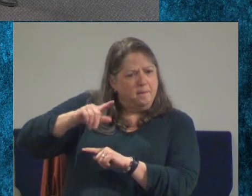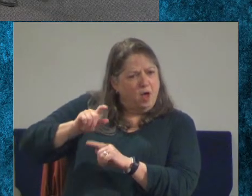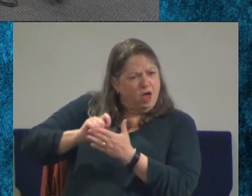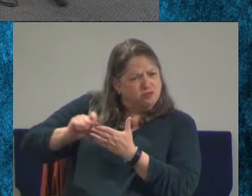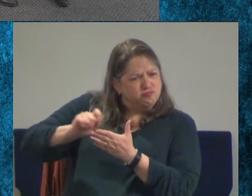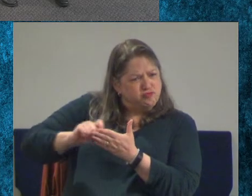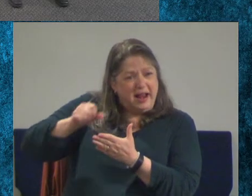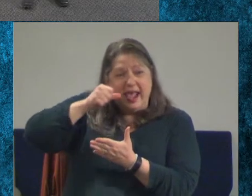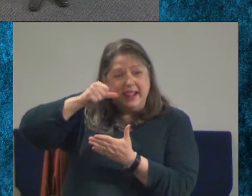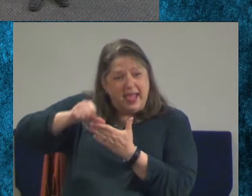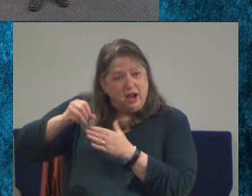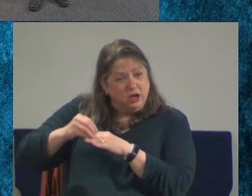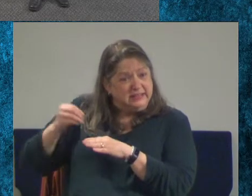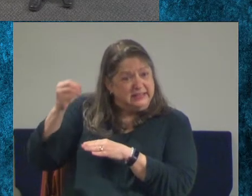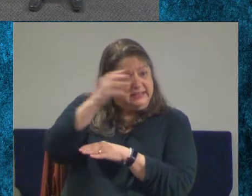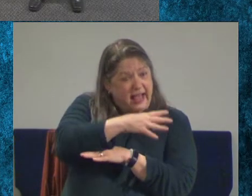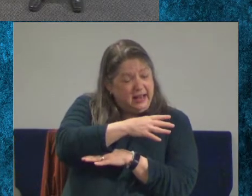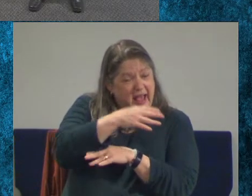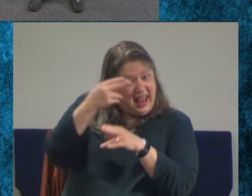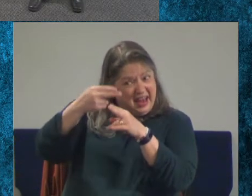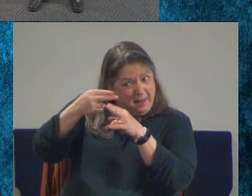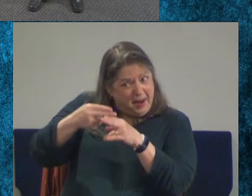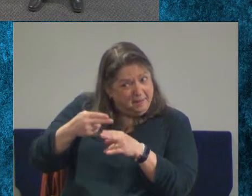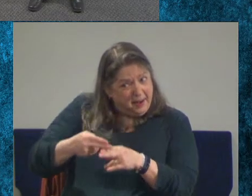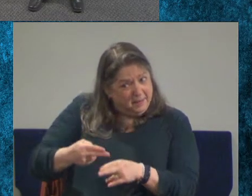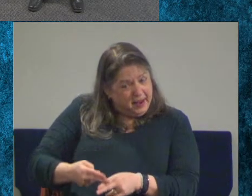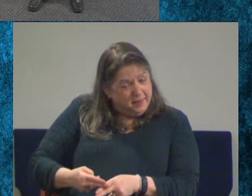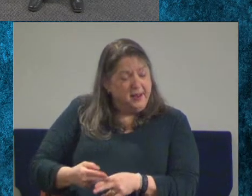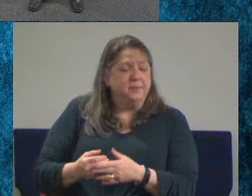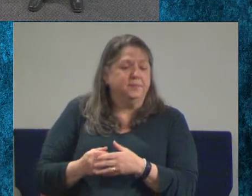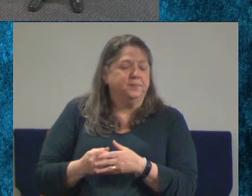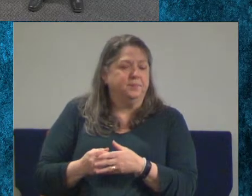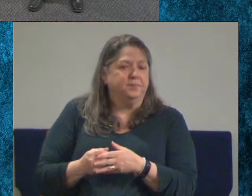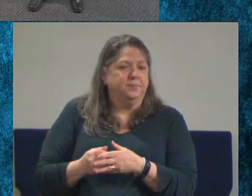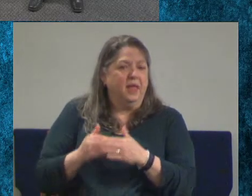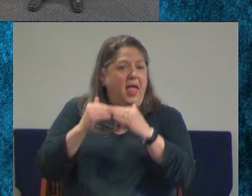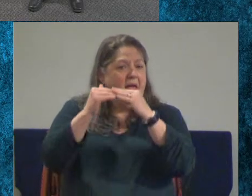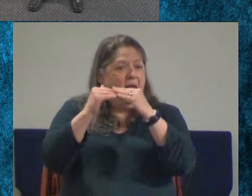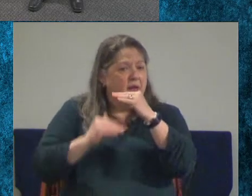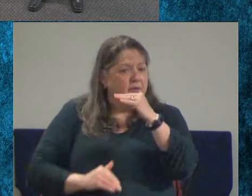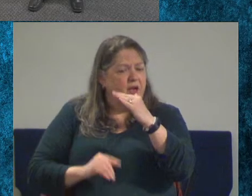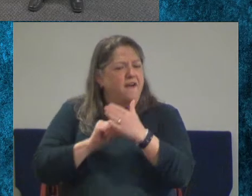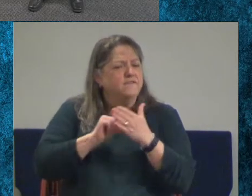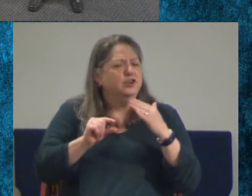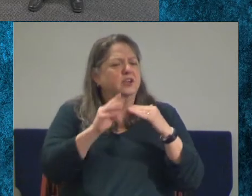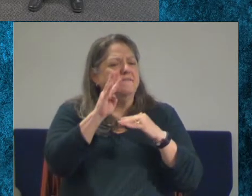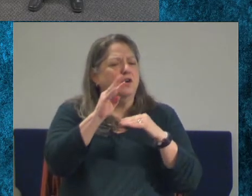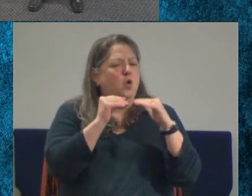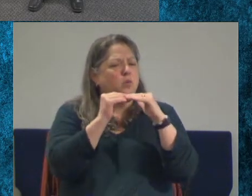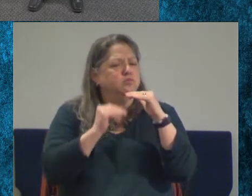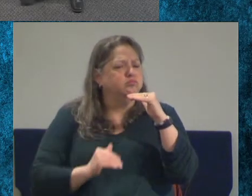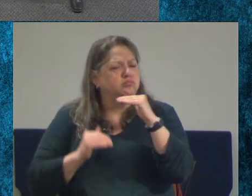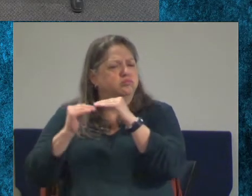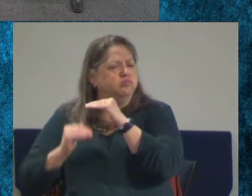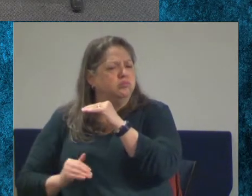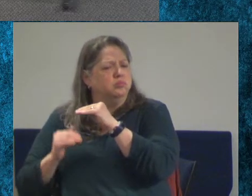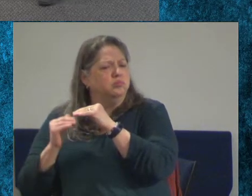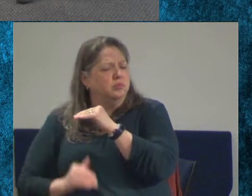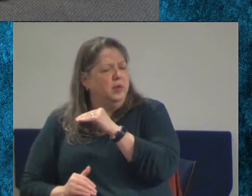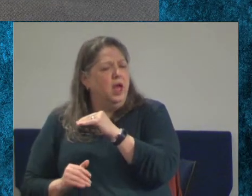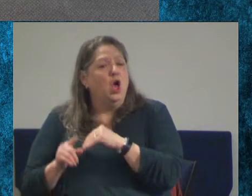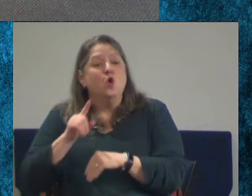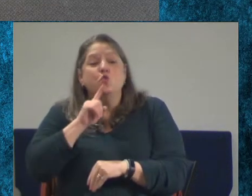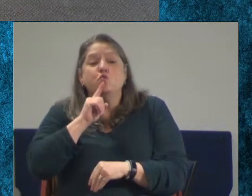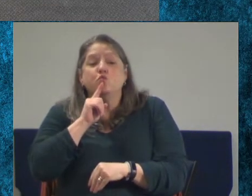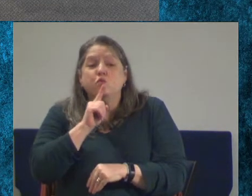mentioning a few people there, especially in verse 2. And then from there on, Paul, from verse 4 and on, Paul begins to